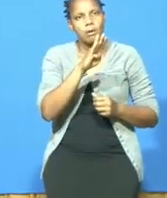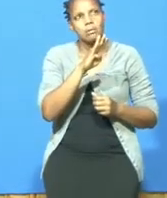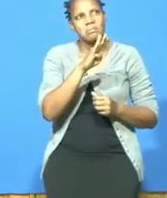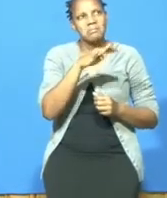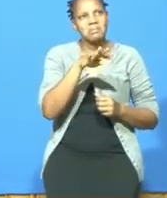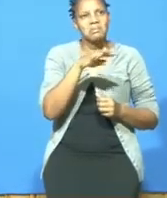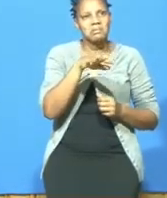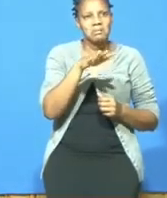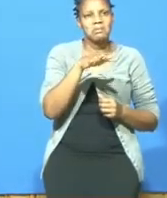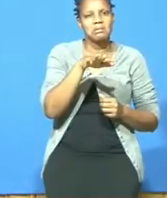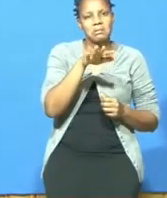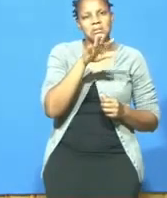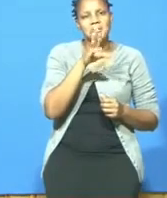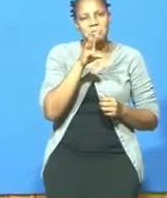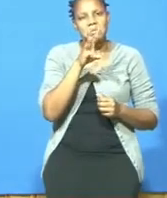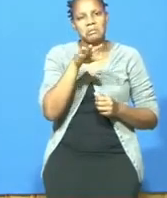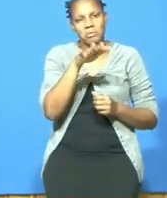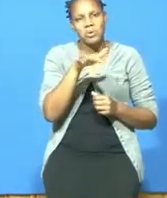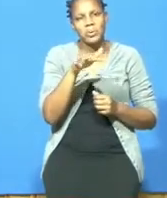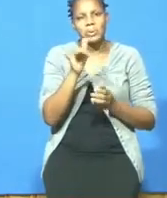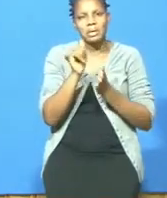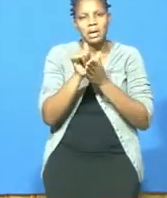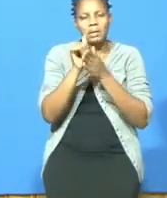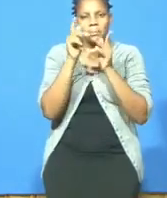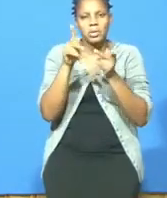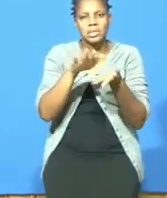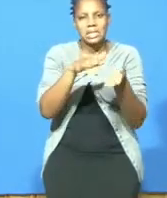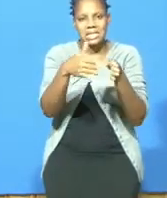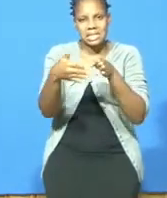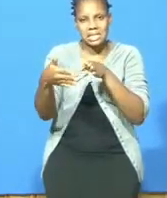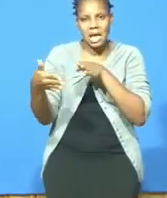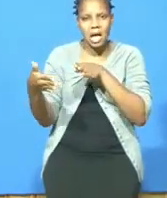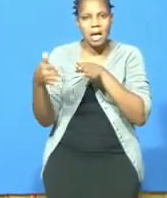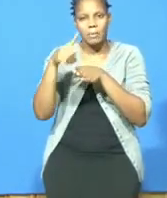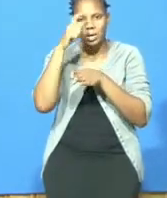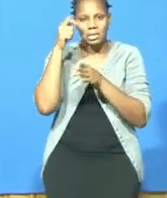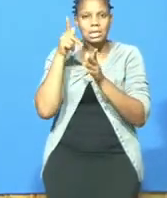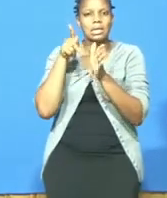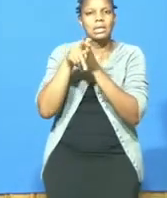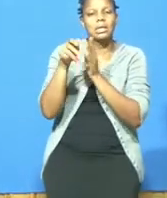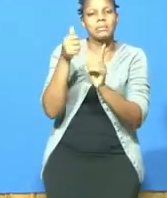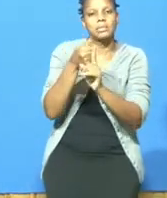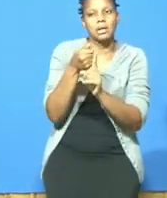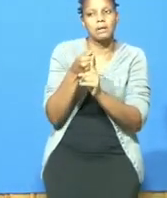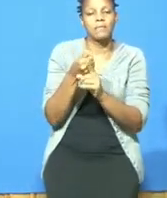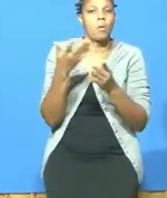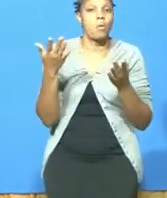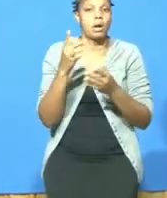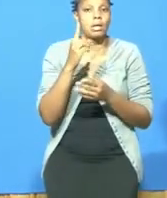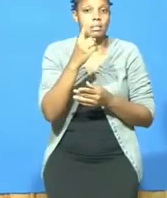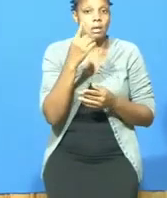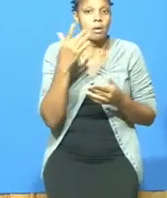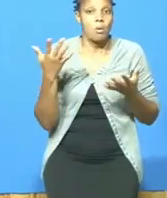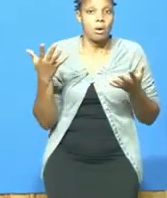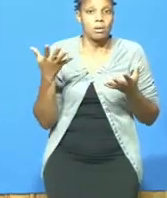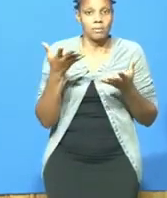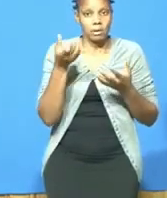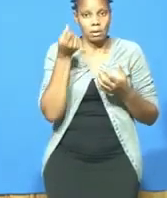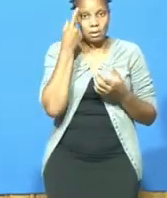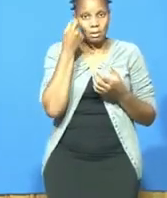suicide. Now, one of the things that we want to bring to the fore is that suicide can